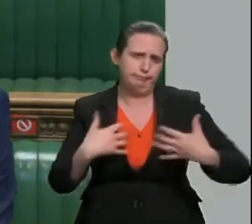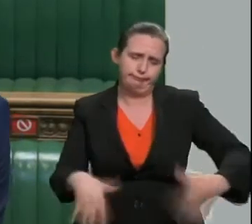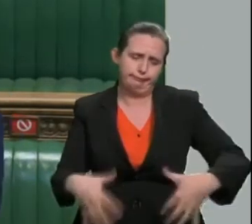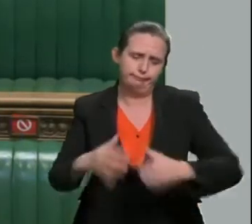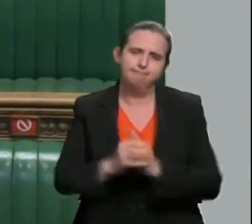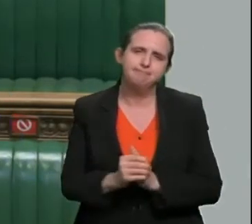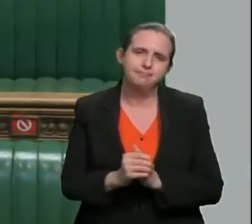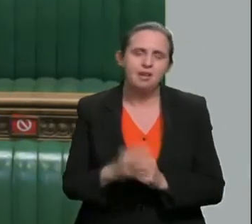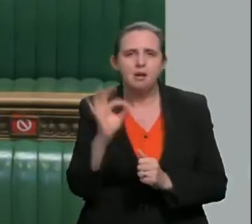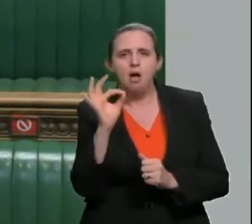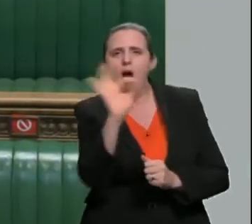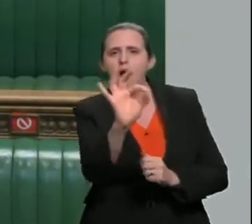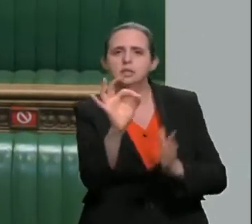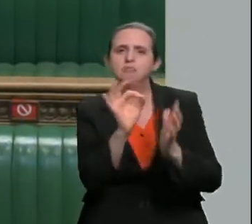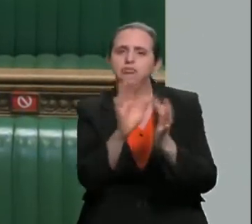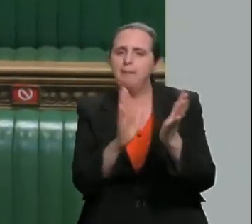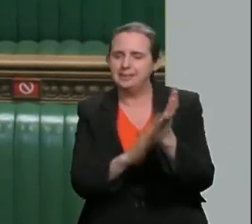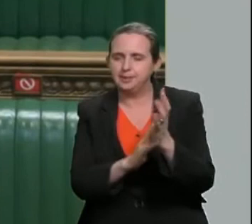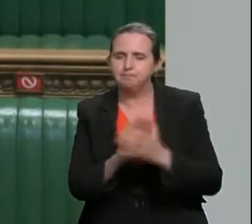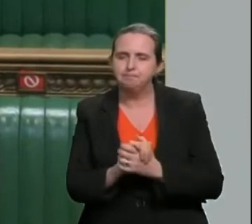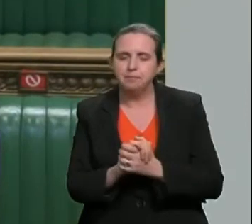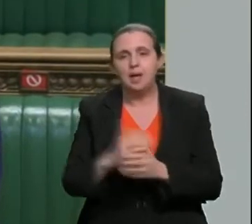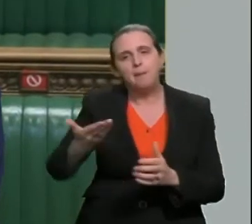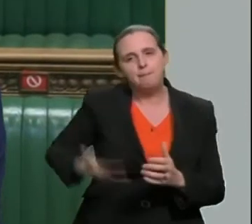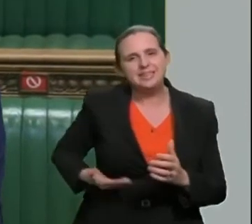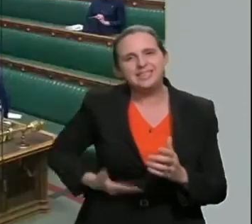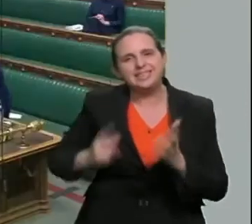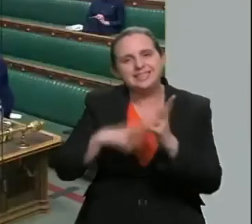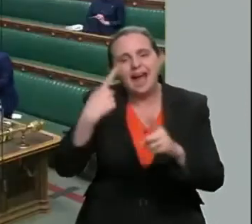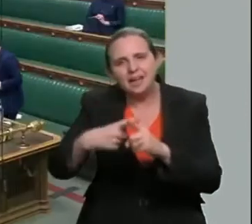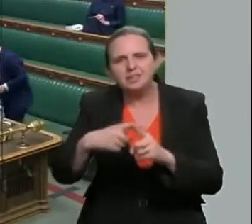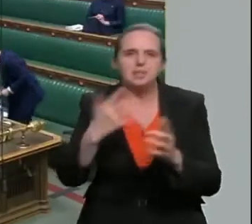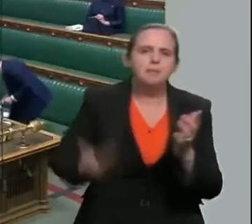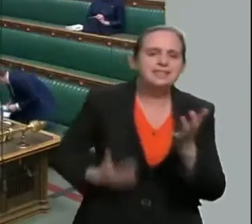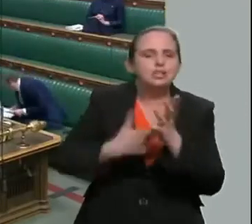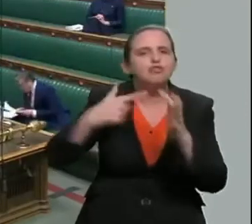Government will extend business rate relief beyond March 31st?